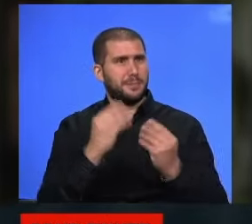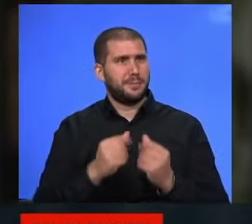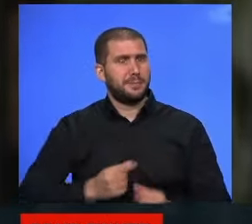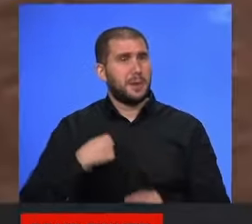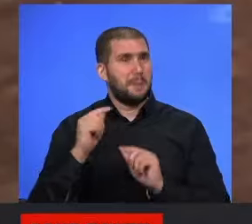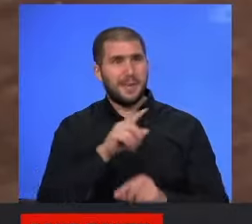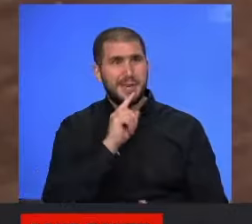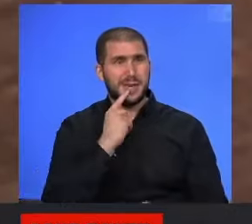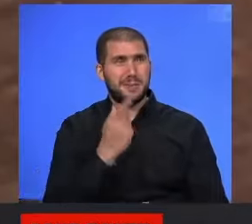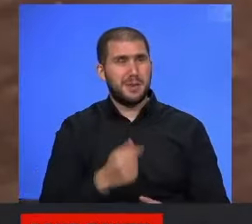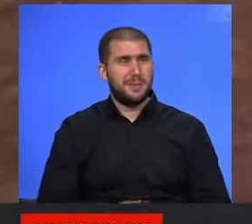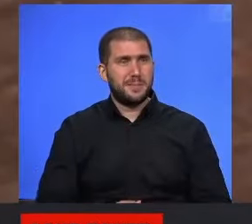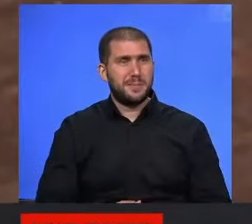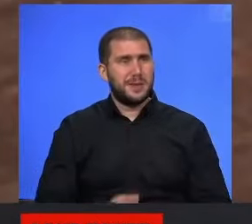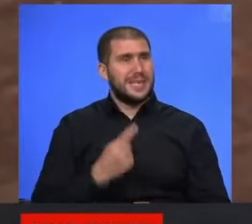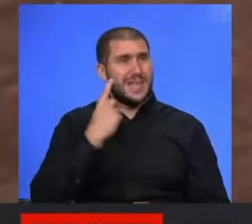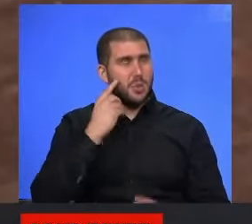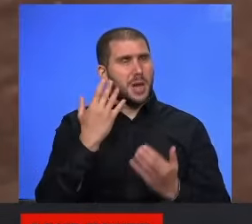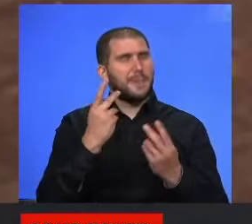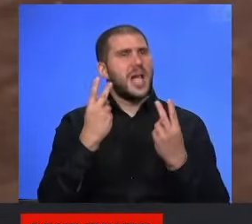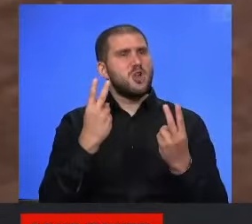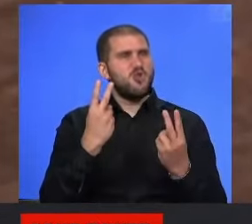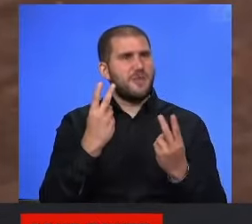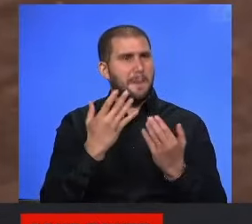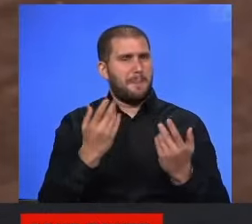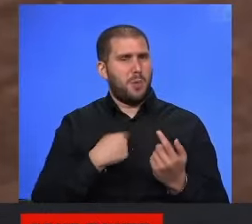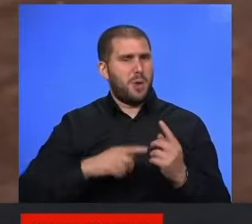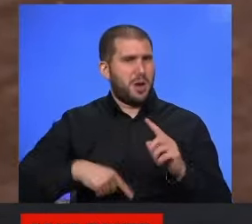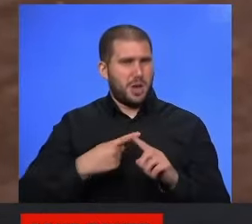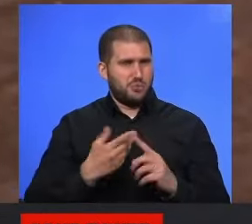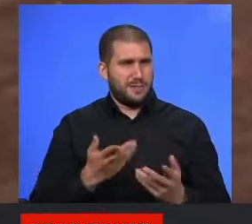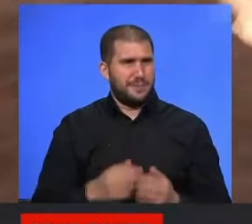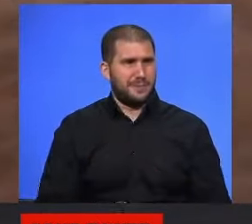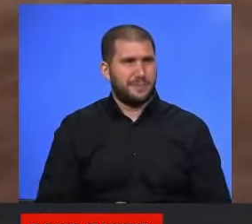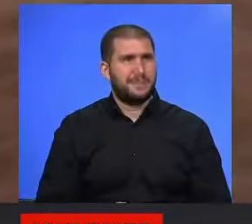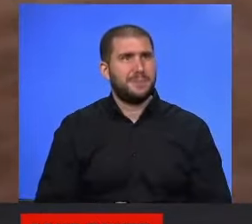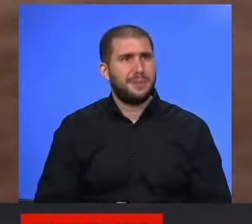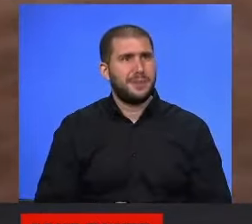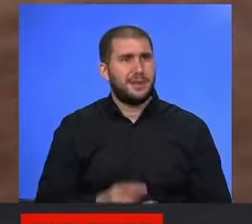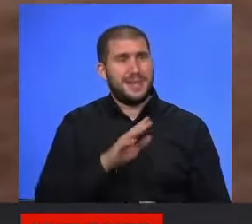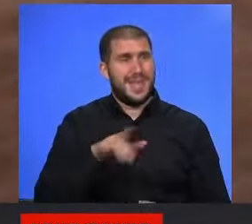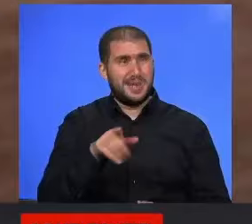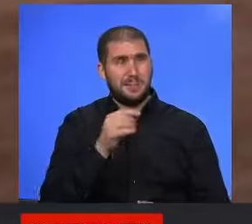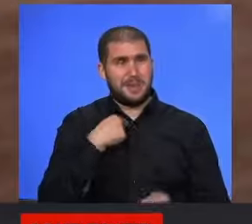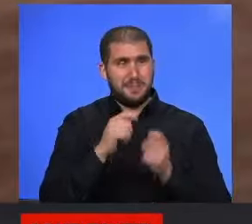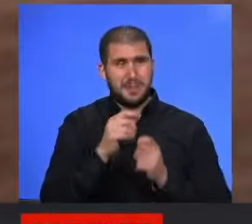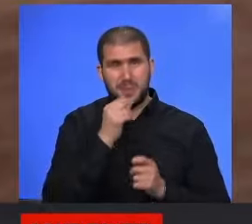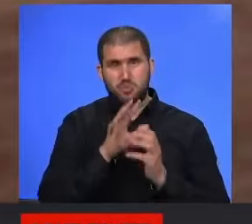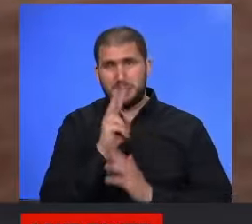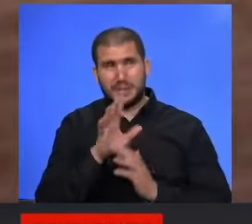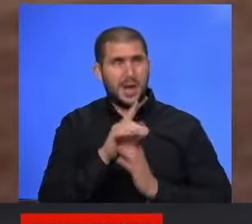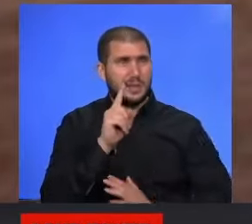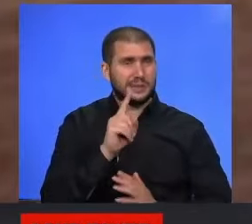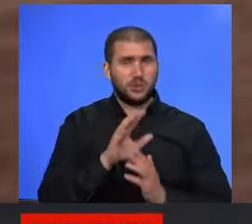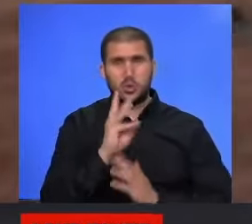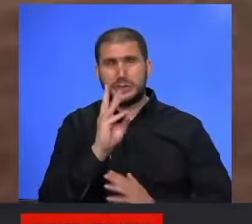and I came over here and we knew how important this was and continue to know how important this is. These kids that I'm interviewing, they're 12, they're 11, they're